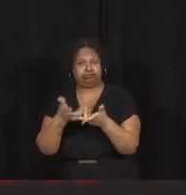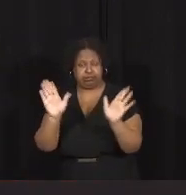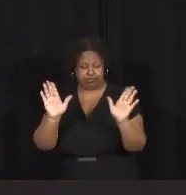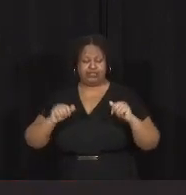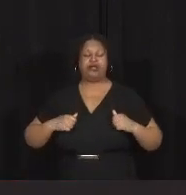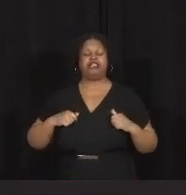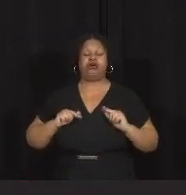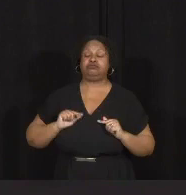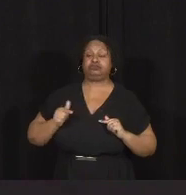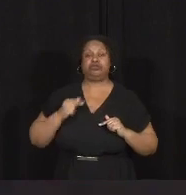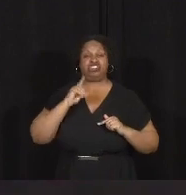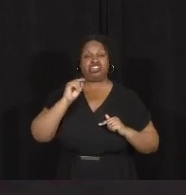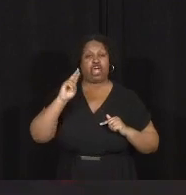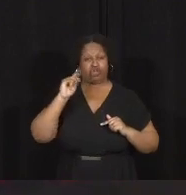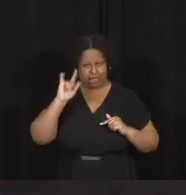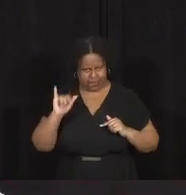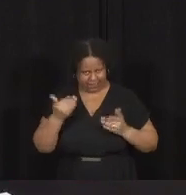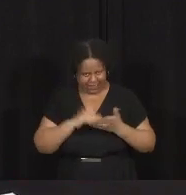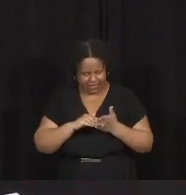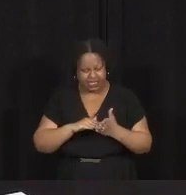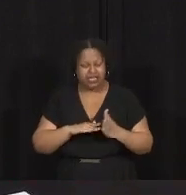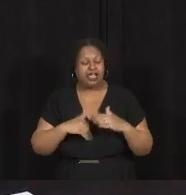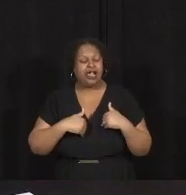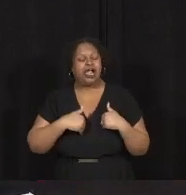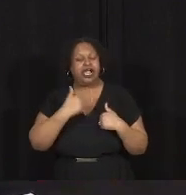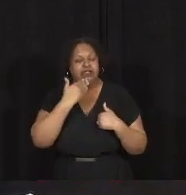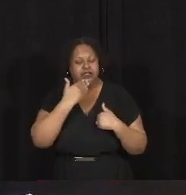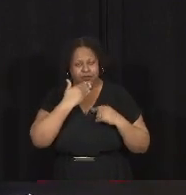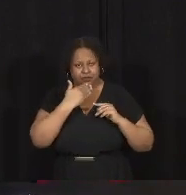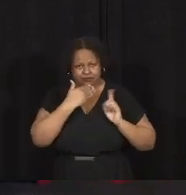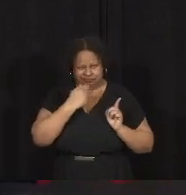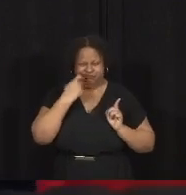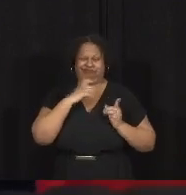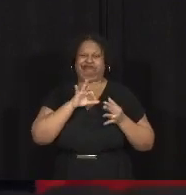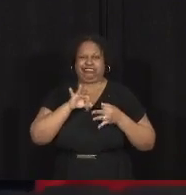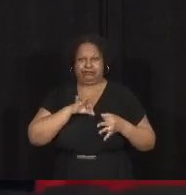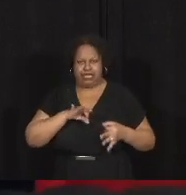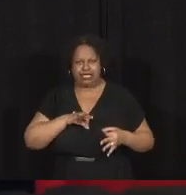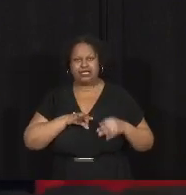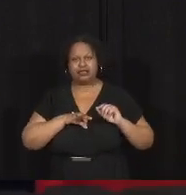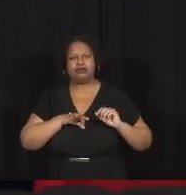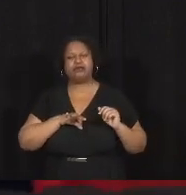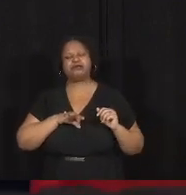as Steny has correctly pointed out,